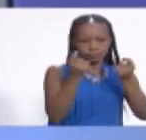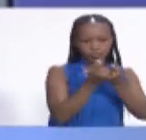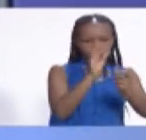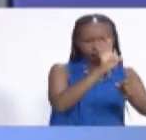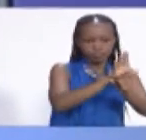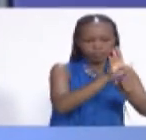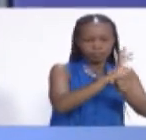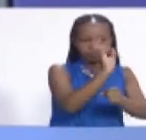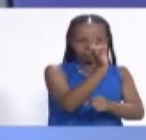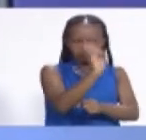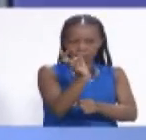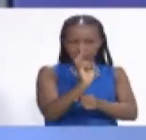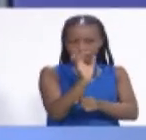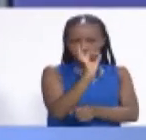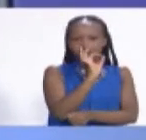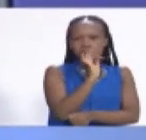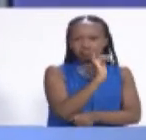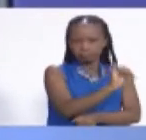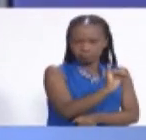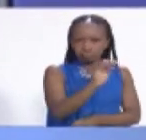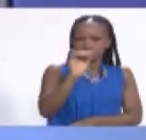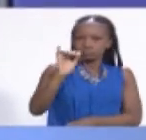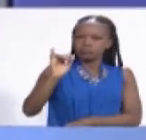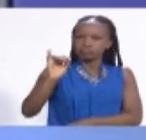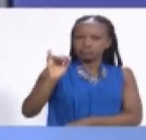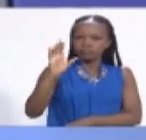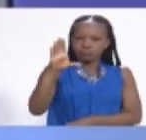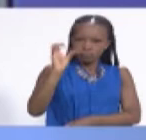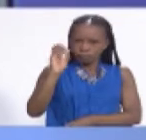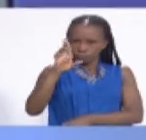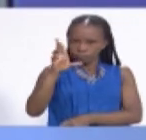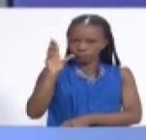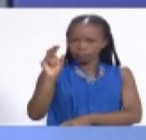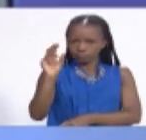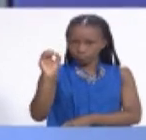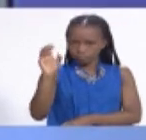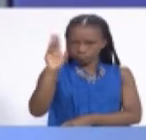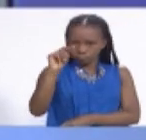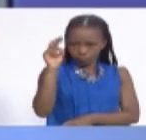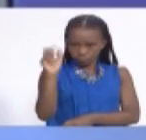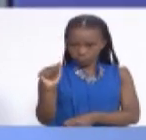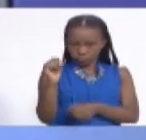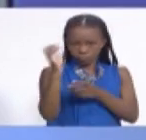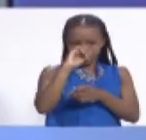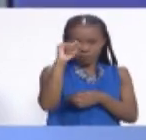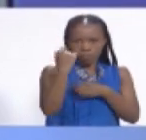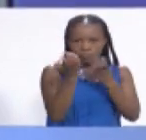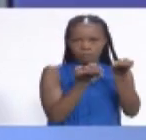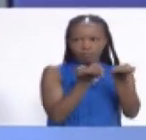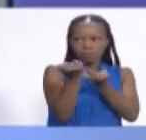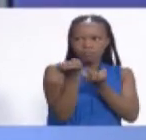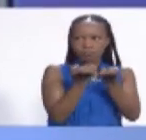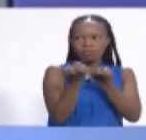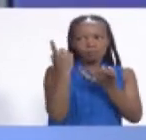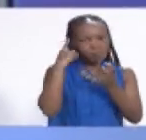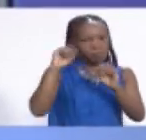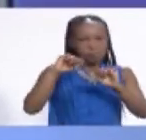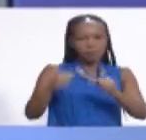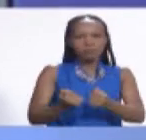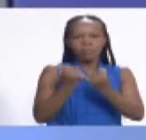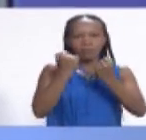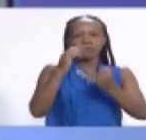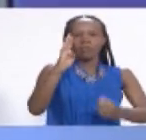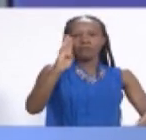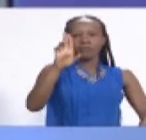to evaluate the impact of the coronavirus on the country's economy, with plans to roll out a cautionary facility. As Busara